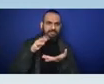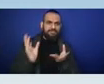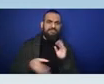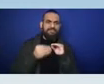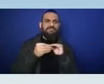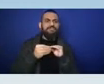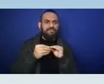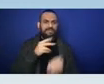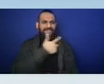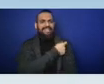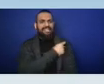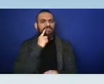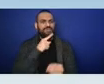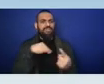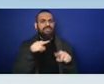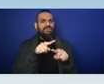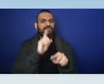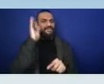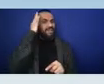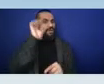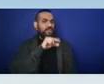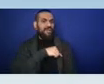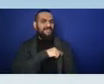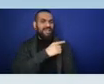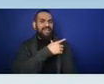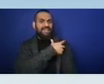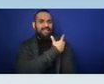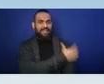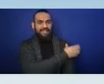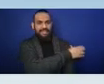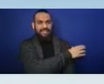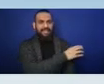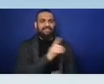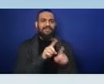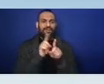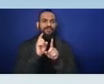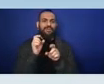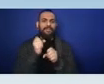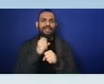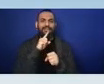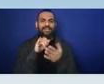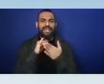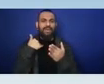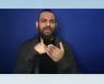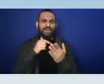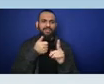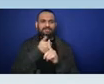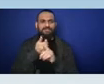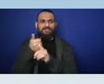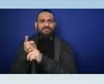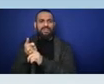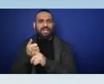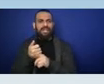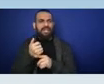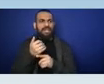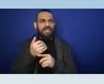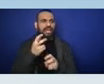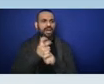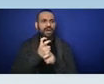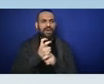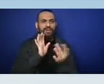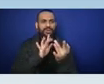Question, and I want you to know that in addition to what the Office of Emergency Management is doing, I'm also working with FEMA to try to bring